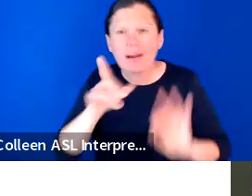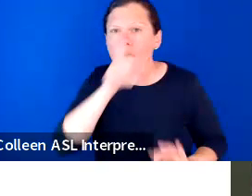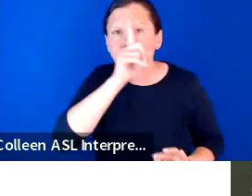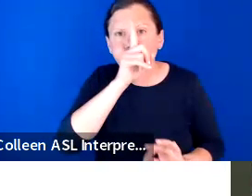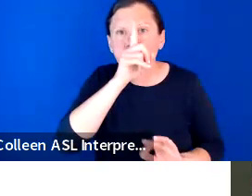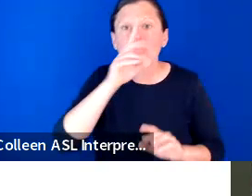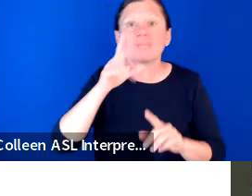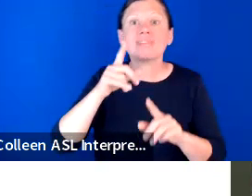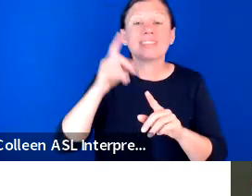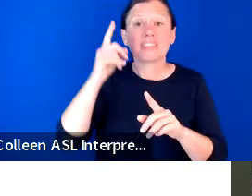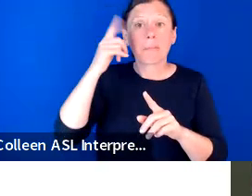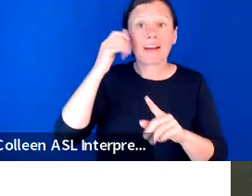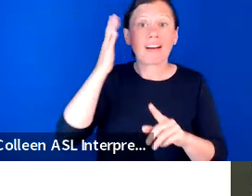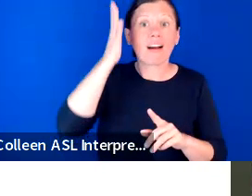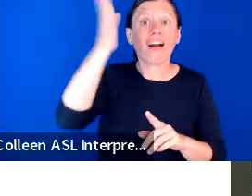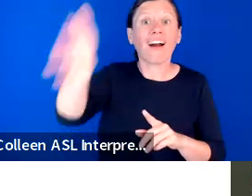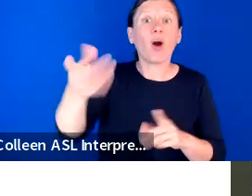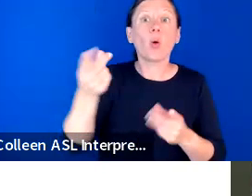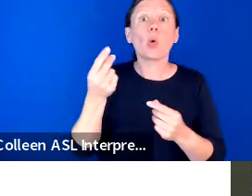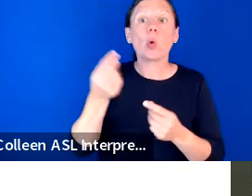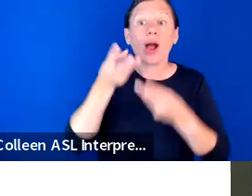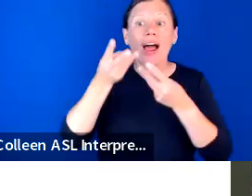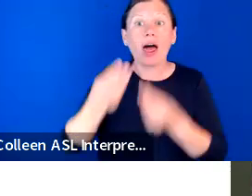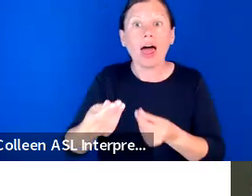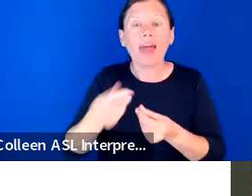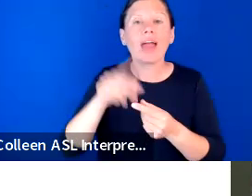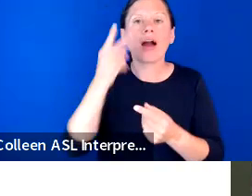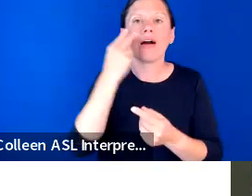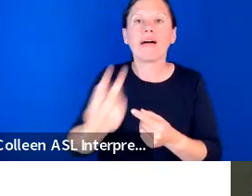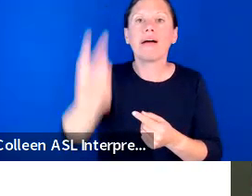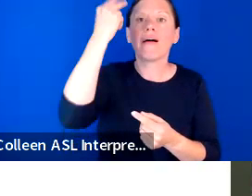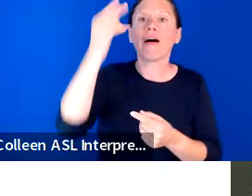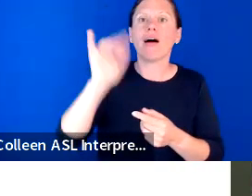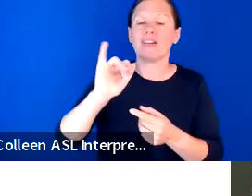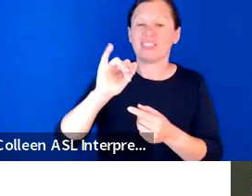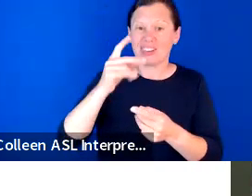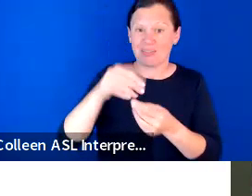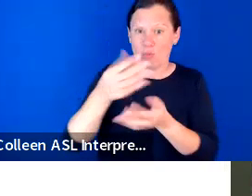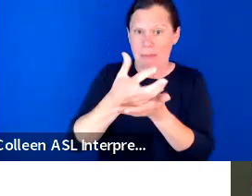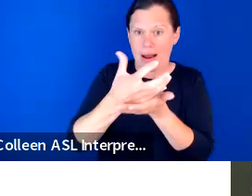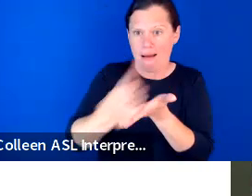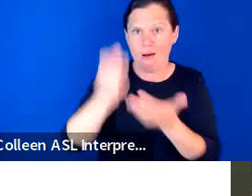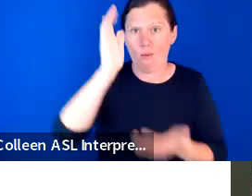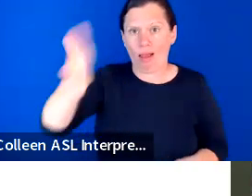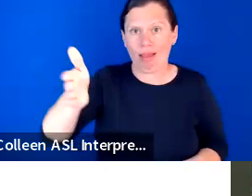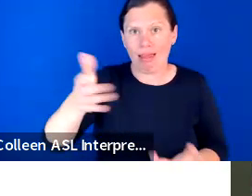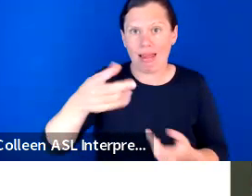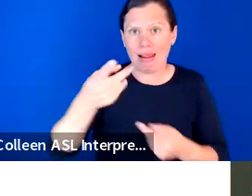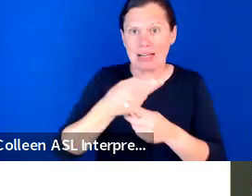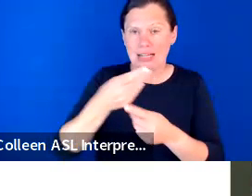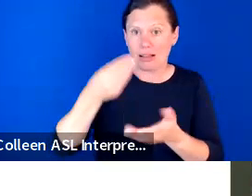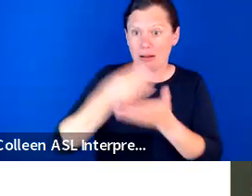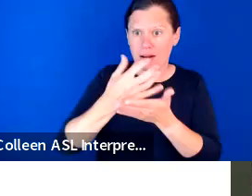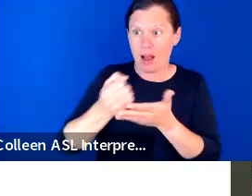experience a related financial setback. Caregivers spend on average 25% of their own income on care-related